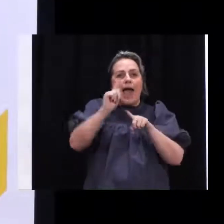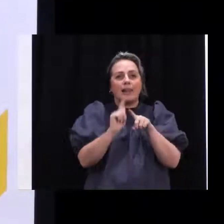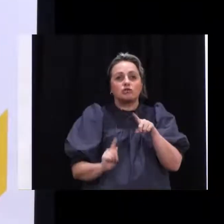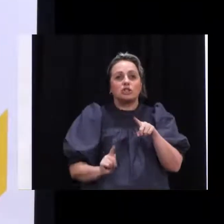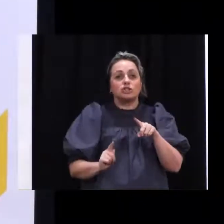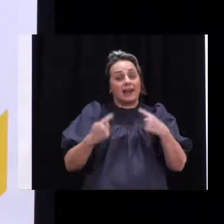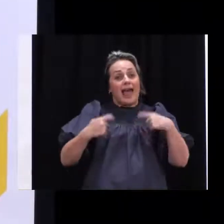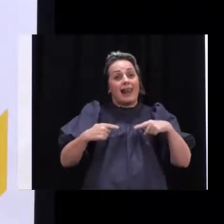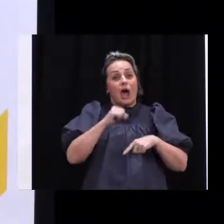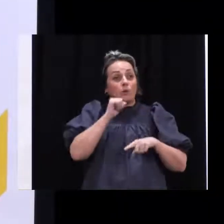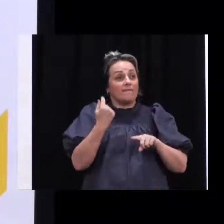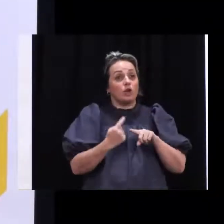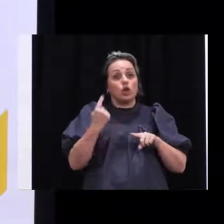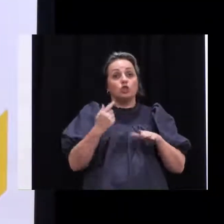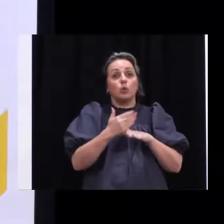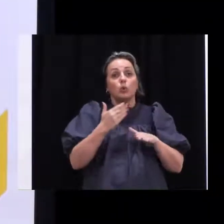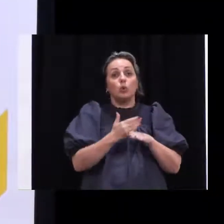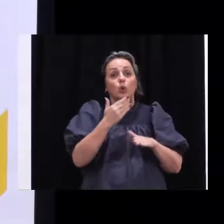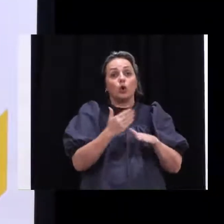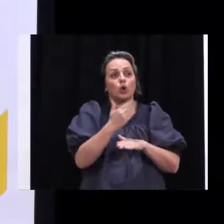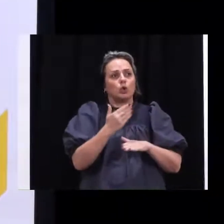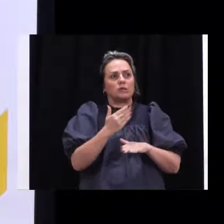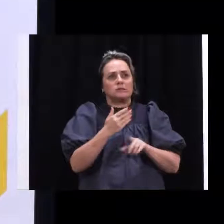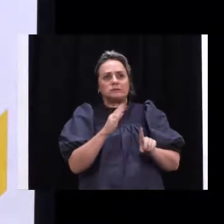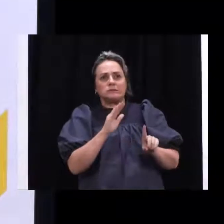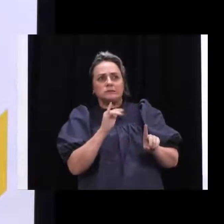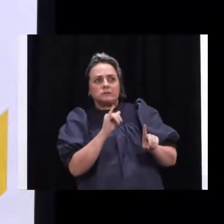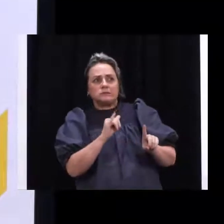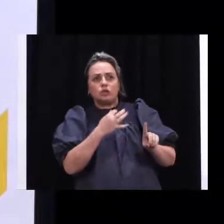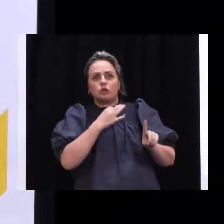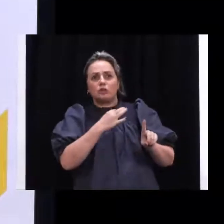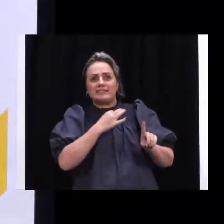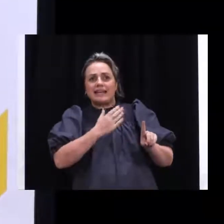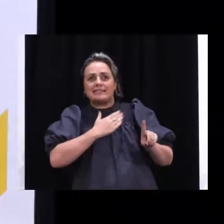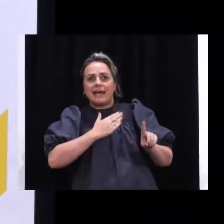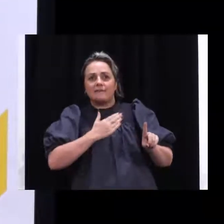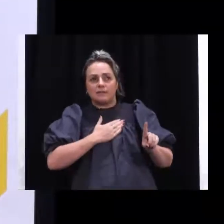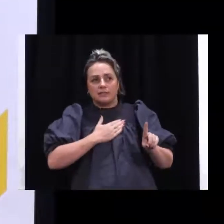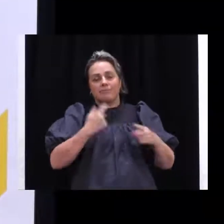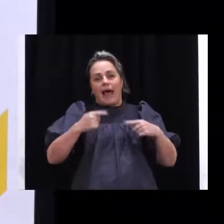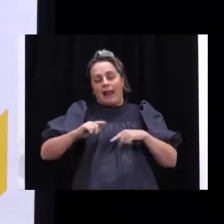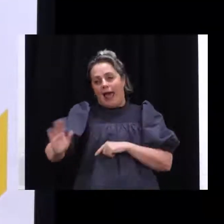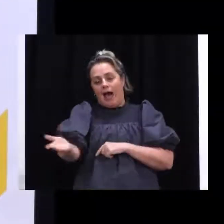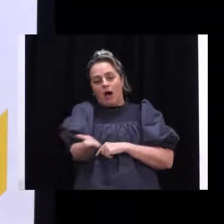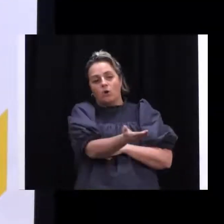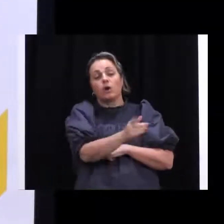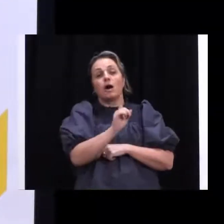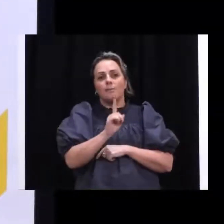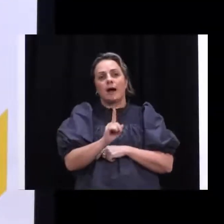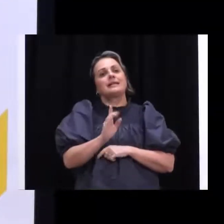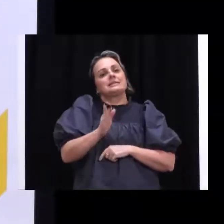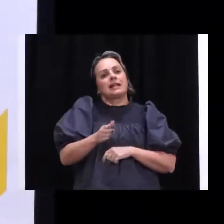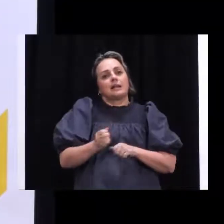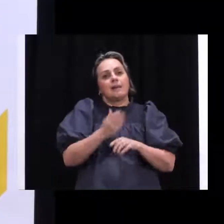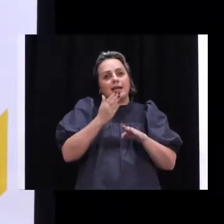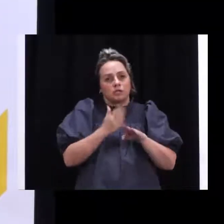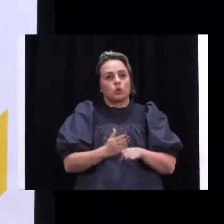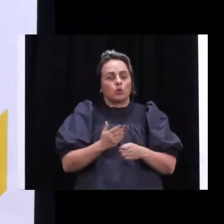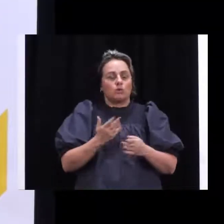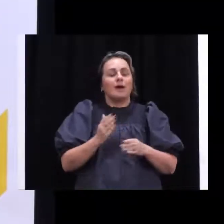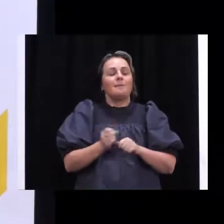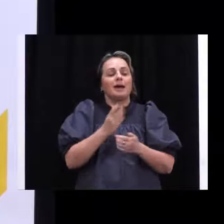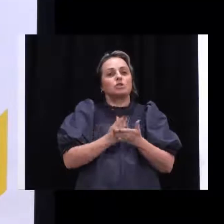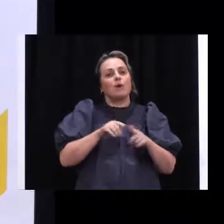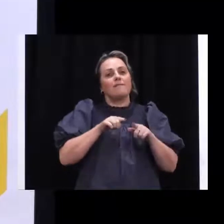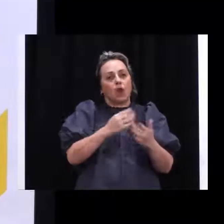work that is required to address immediate risks to health and safety as long as they are continuing to follow public health measures and